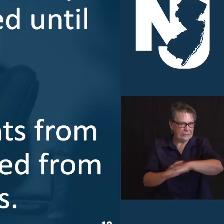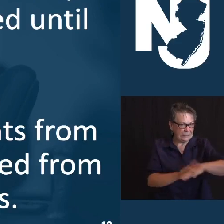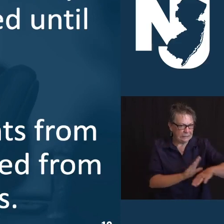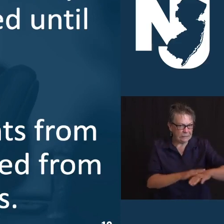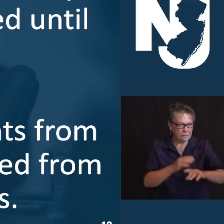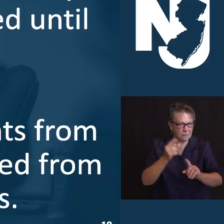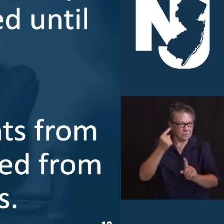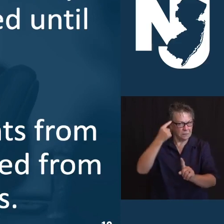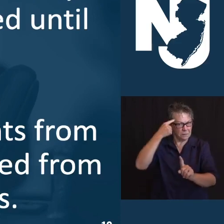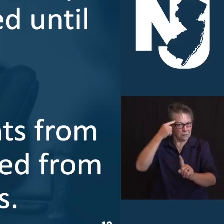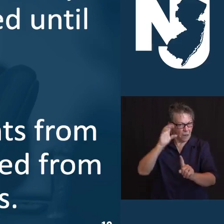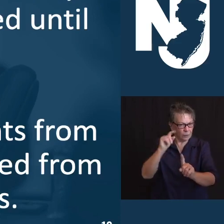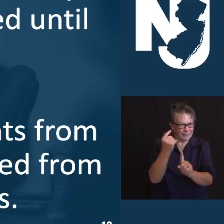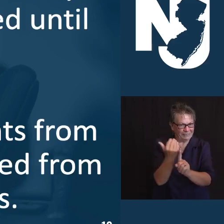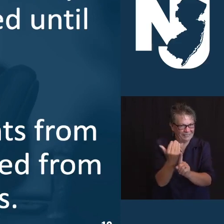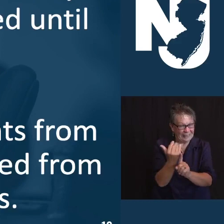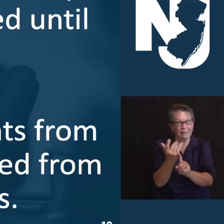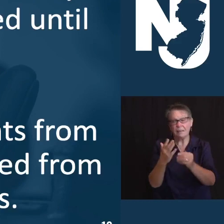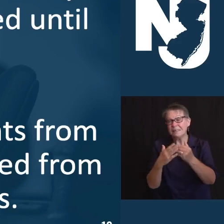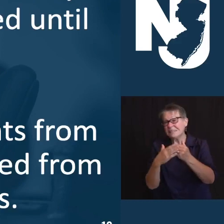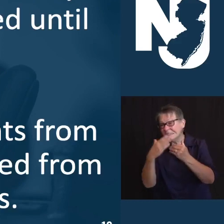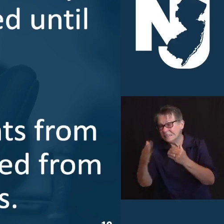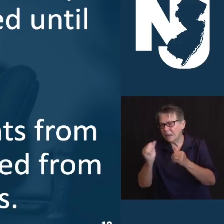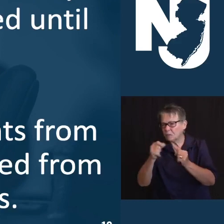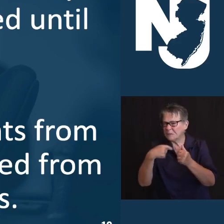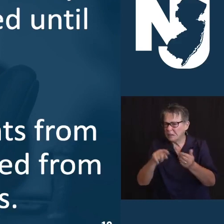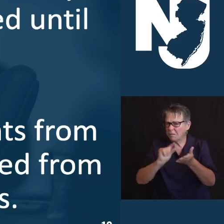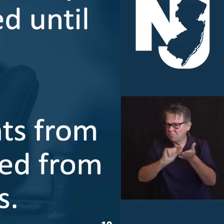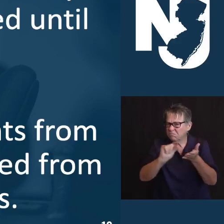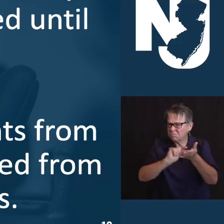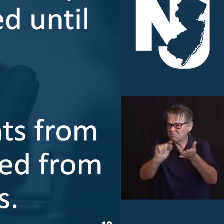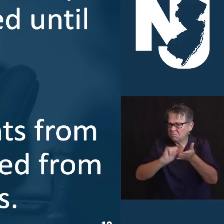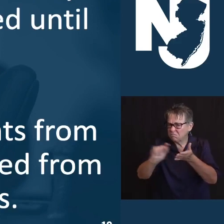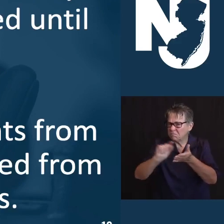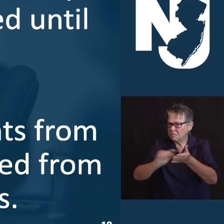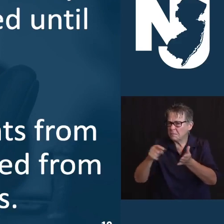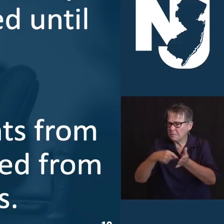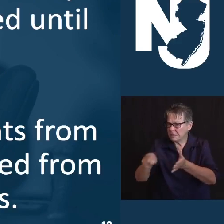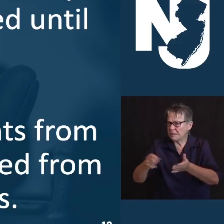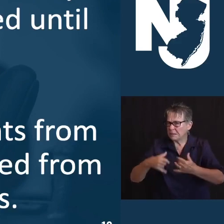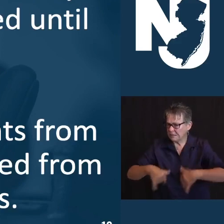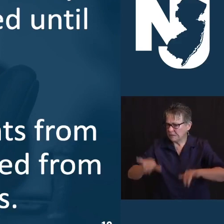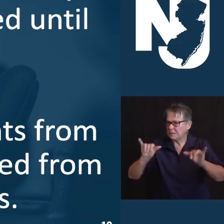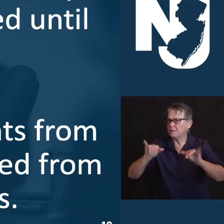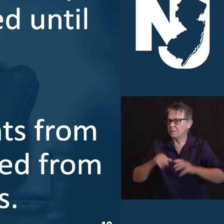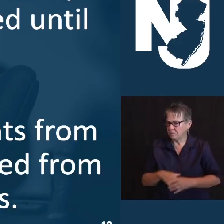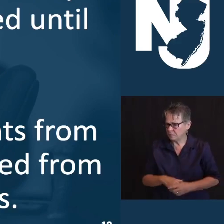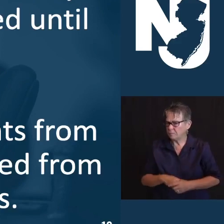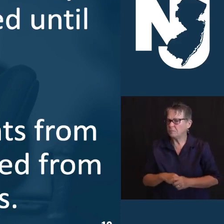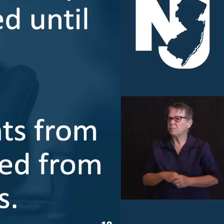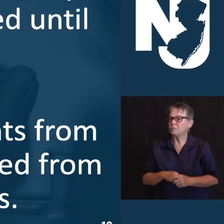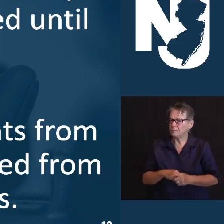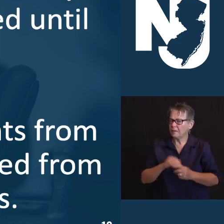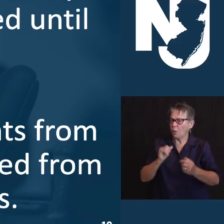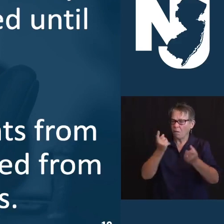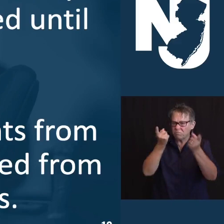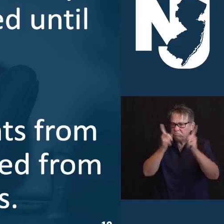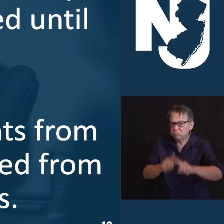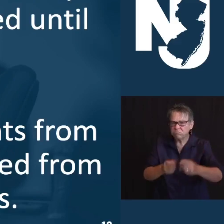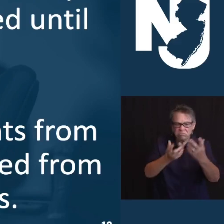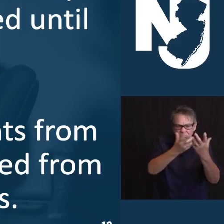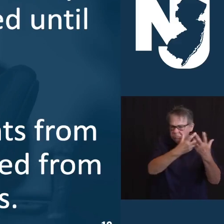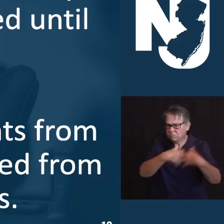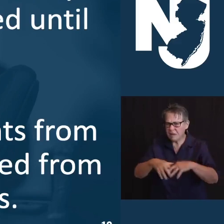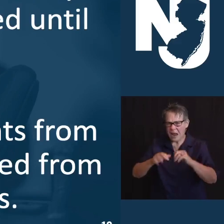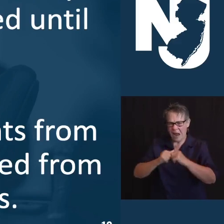deferred payment agreements of anywhere from 12 to 24 months with no down payment required. We encourage you to contact